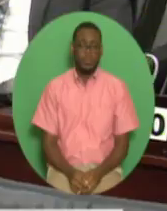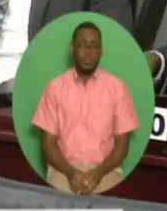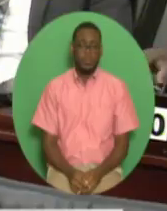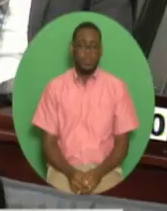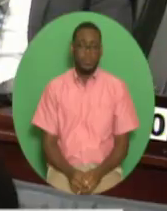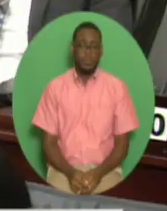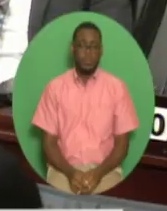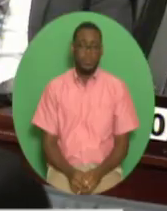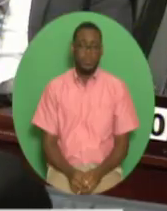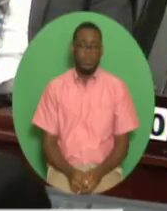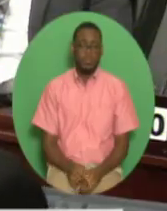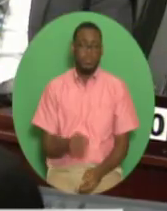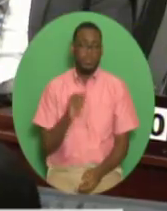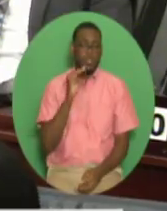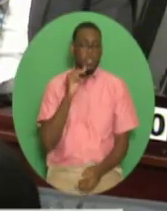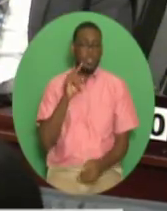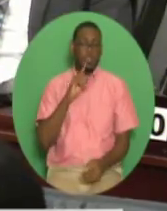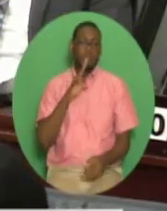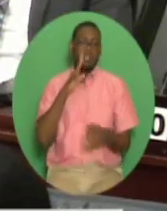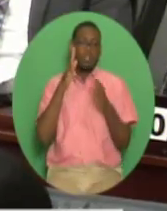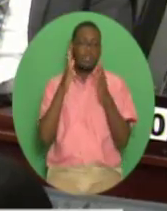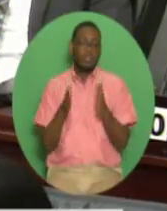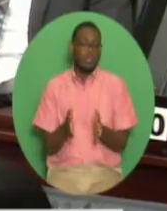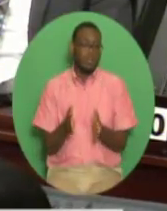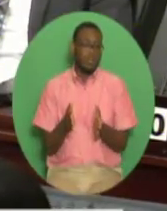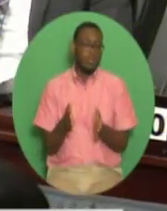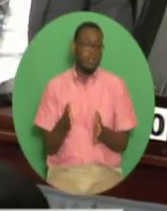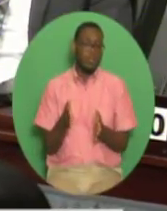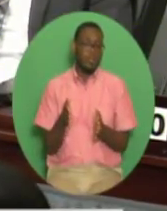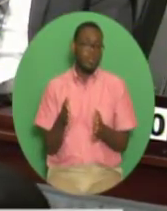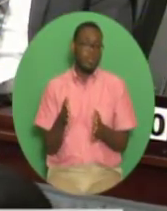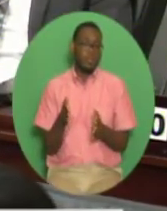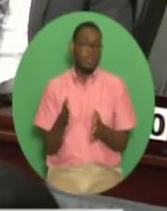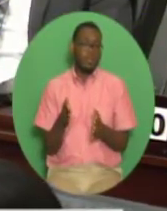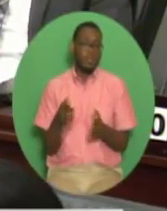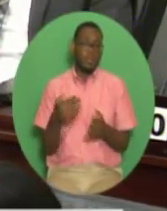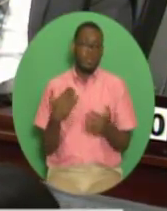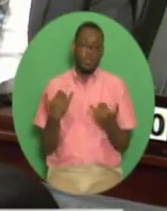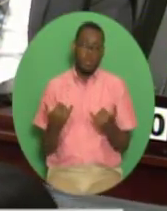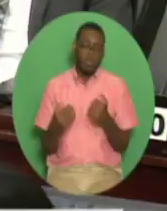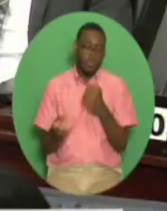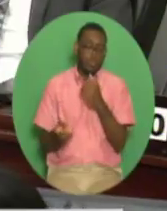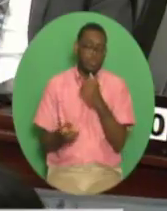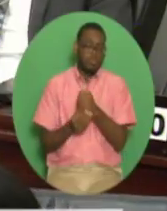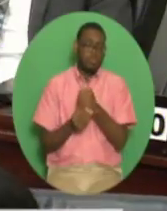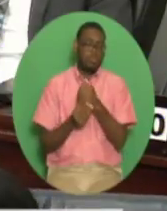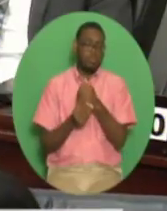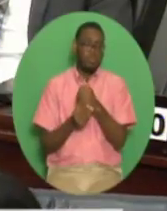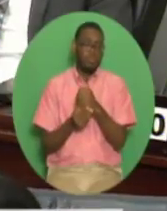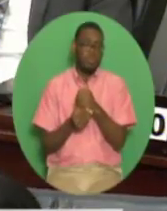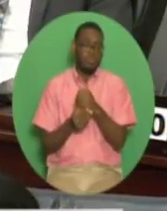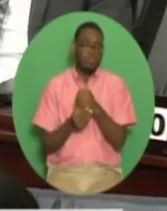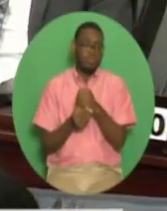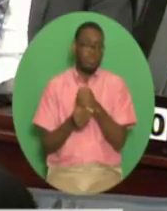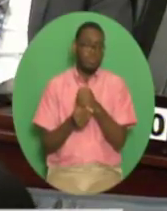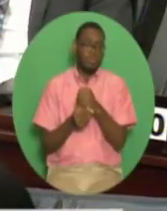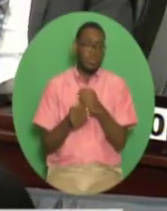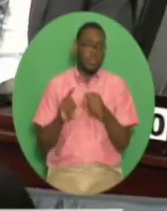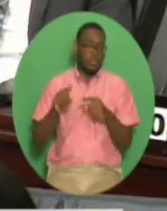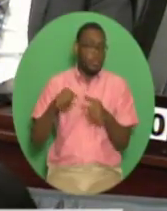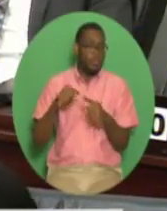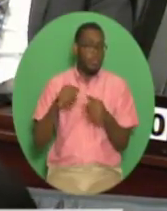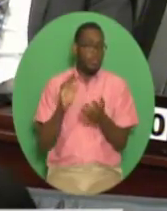Madam Speaker, let me talk a little bit about school feeding.